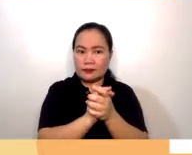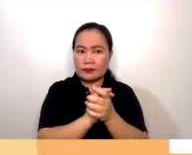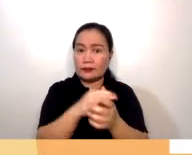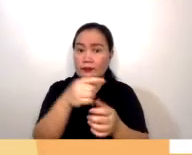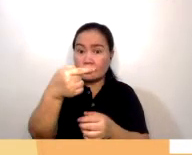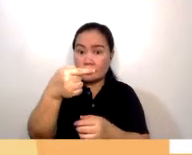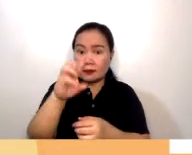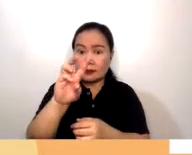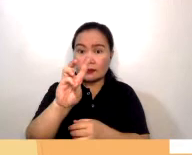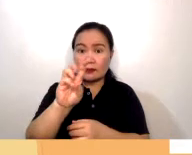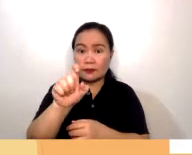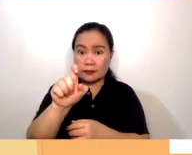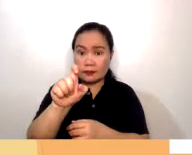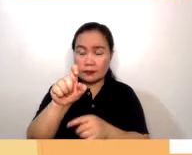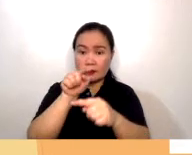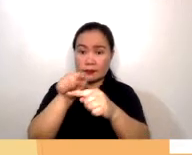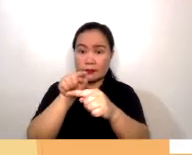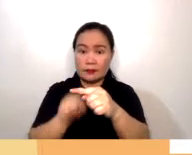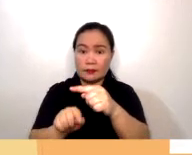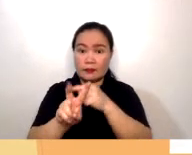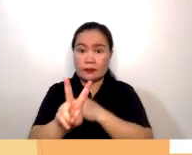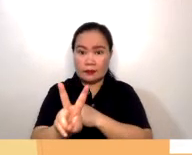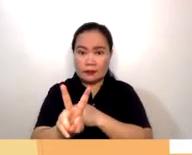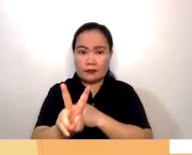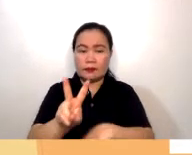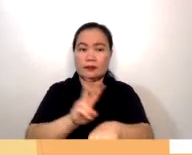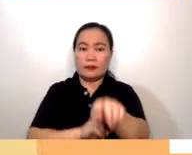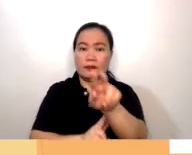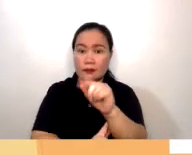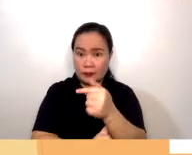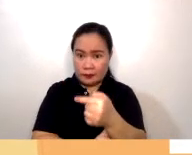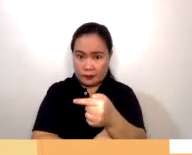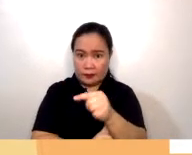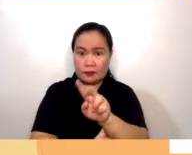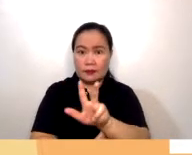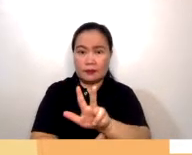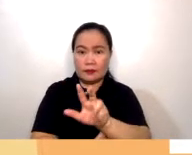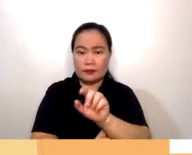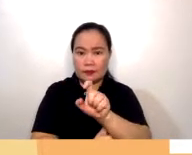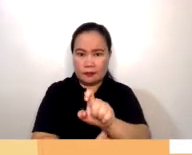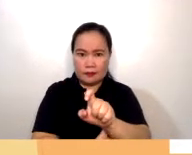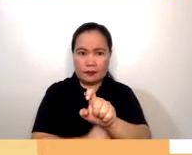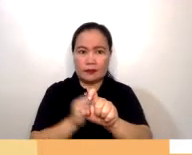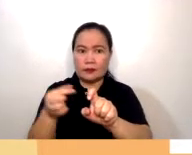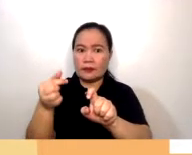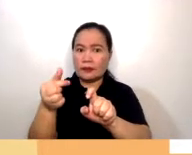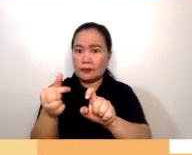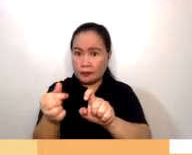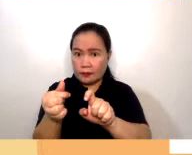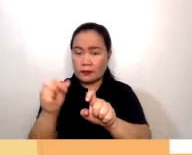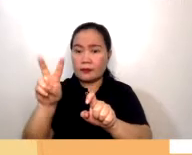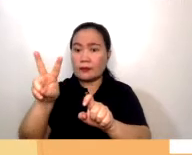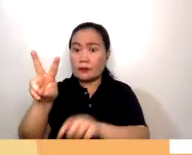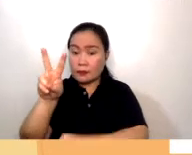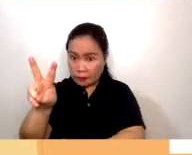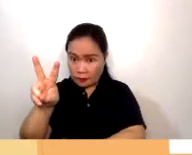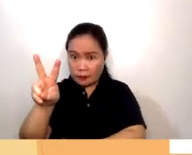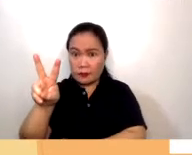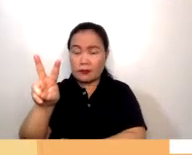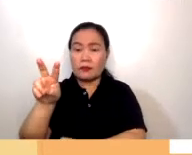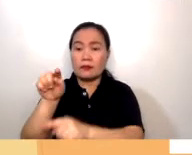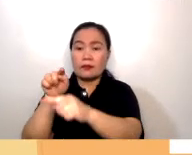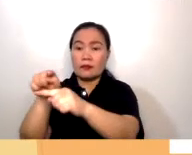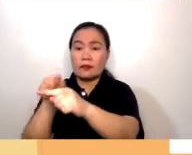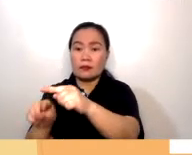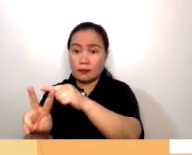equals negative 6x divided by 2. We have negative 3x plus 4